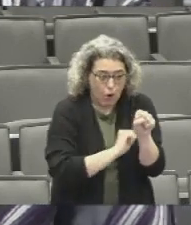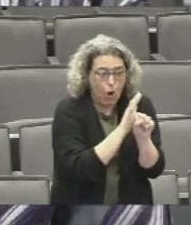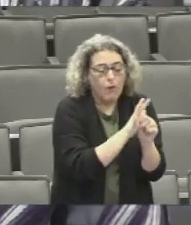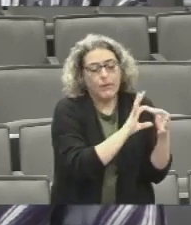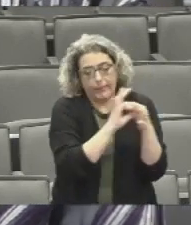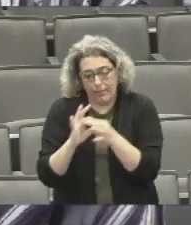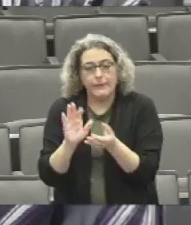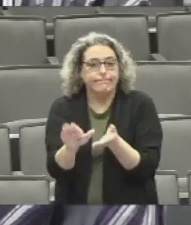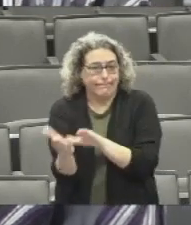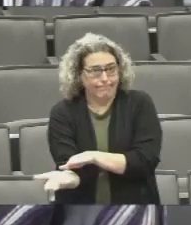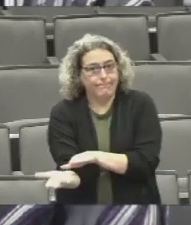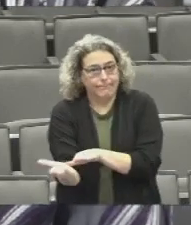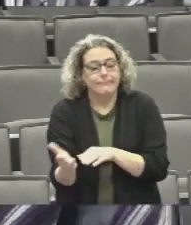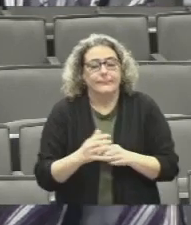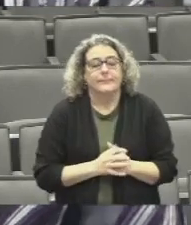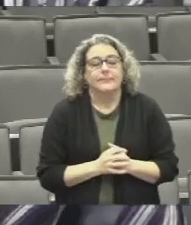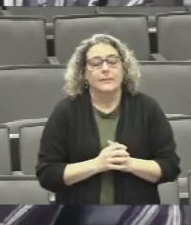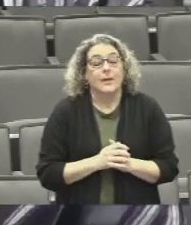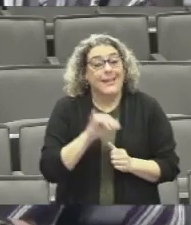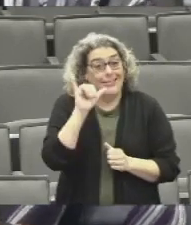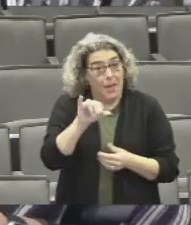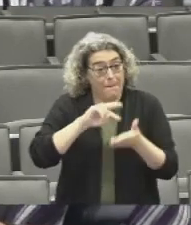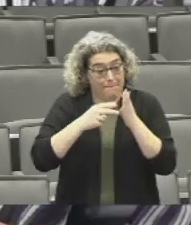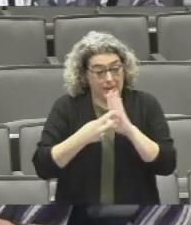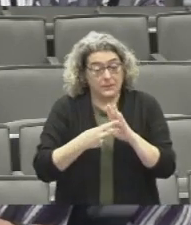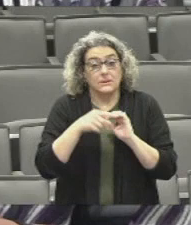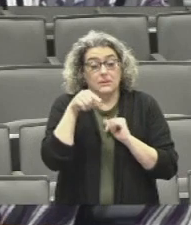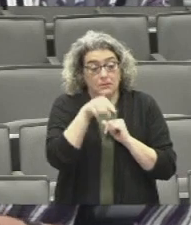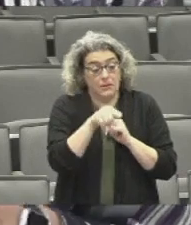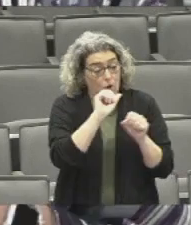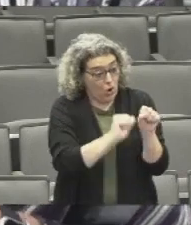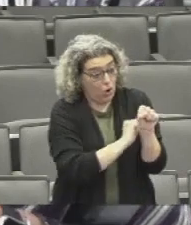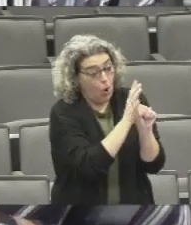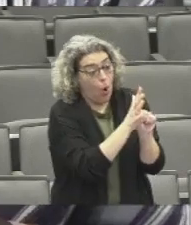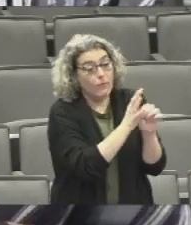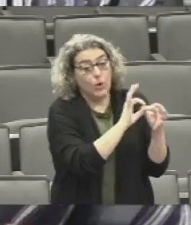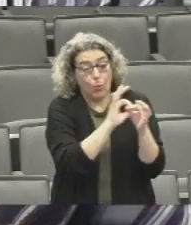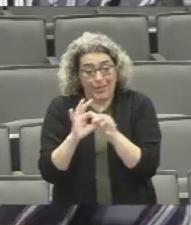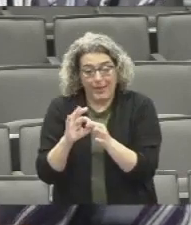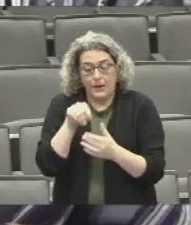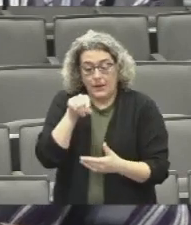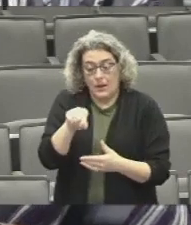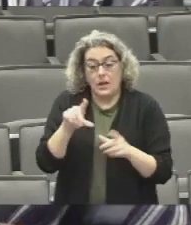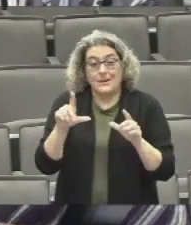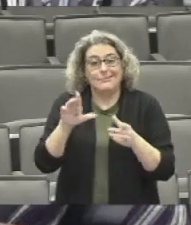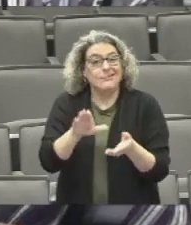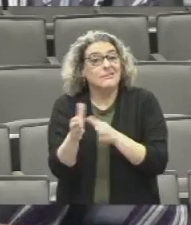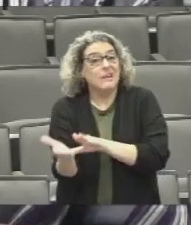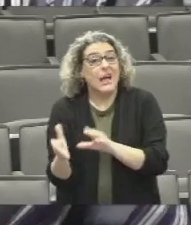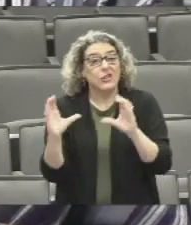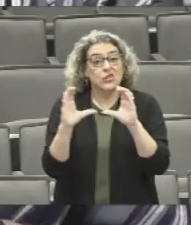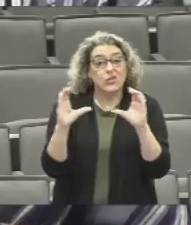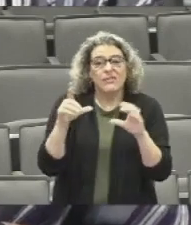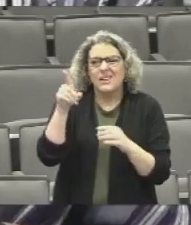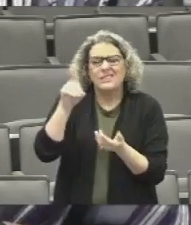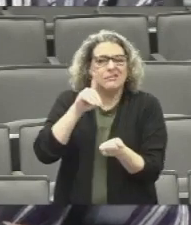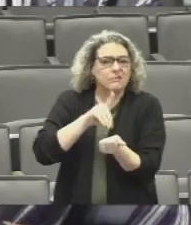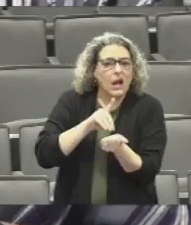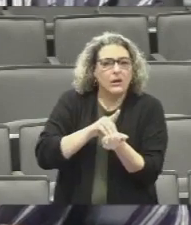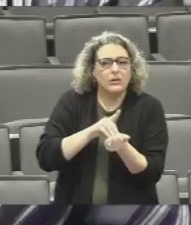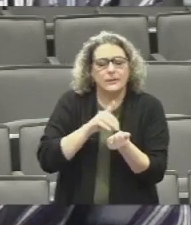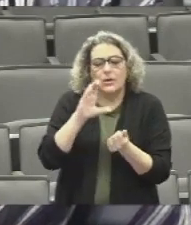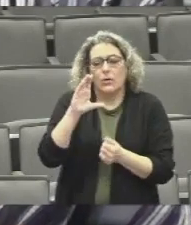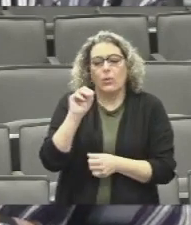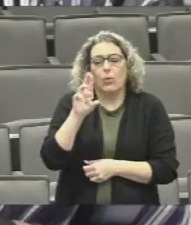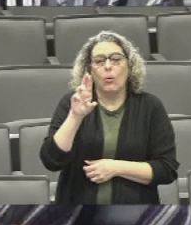that is COVID-related. That means COVID-related means on the death certificates that physicians and